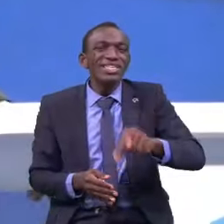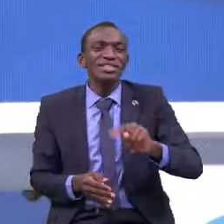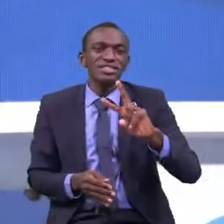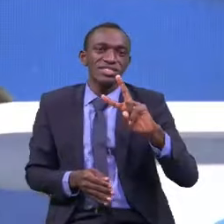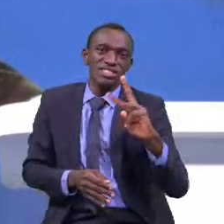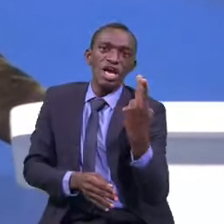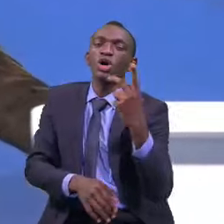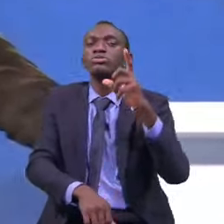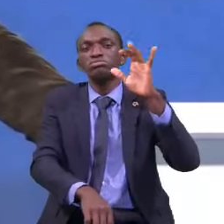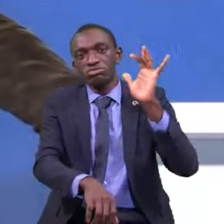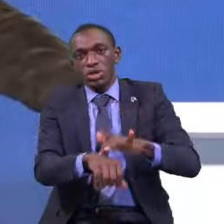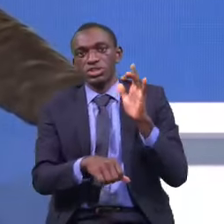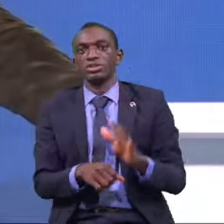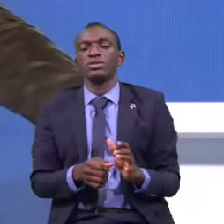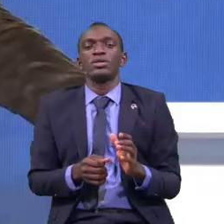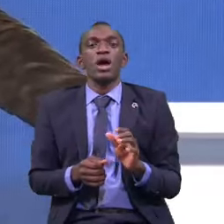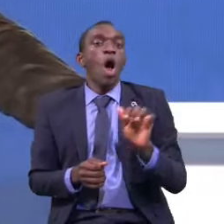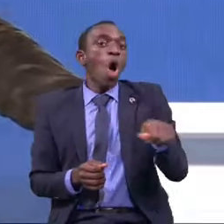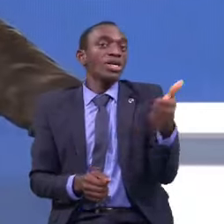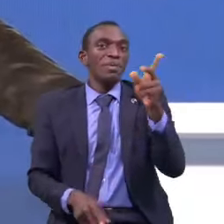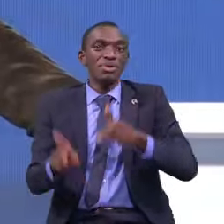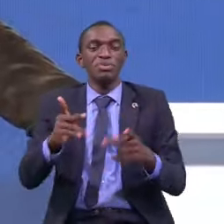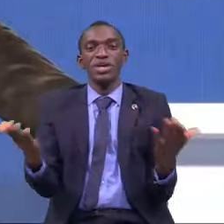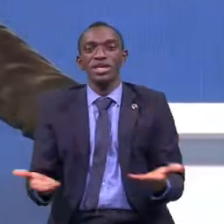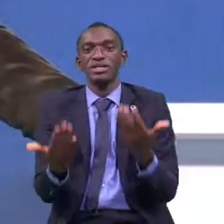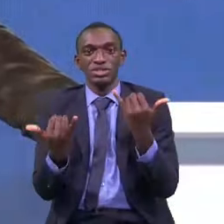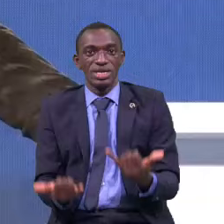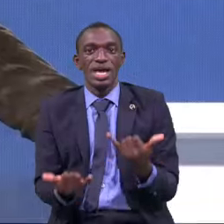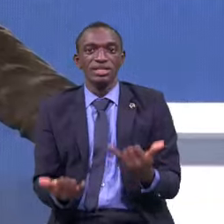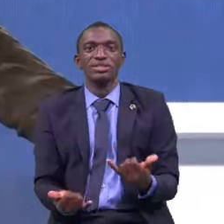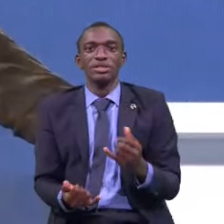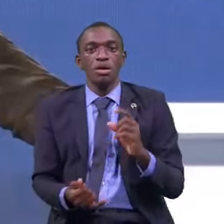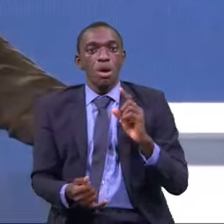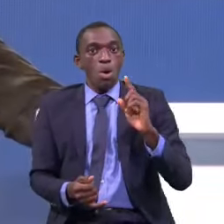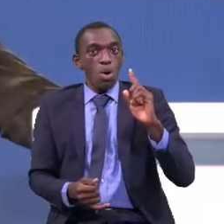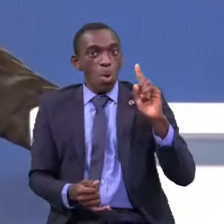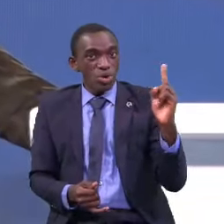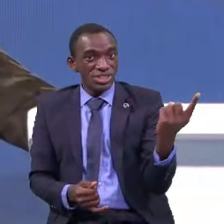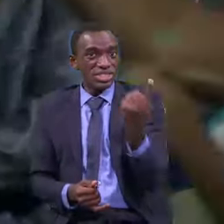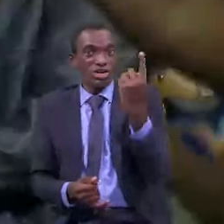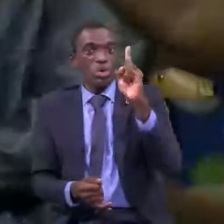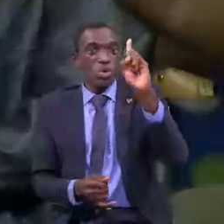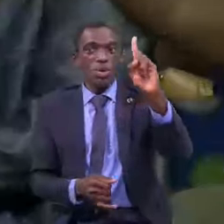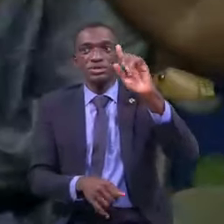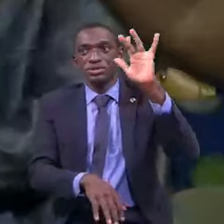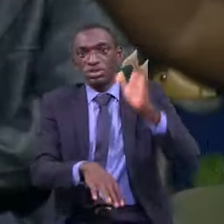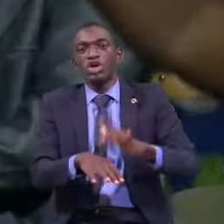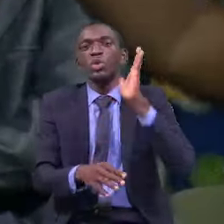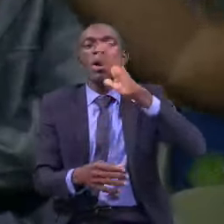There are other people here tonight. A single touch will make you perfectly whole.